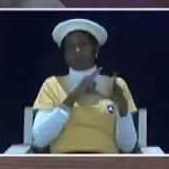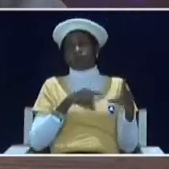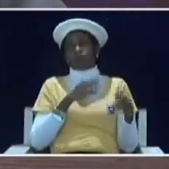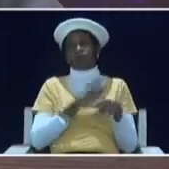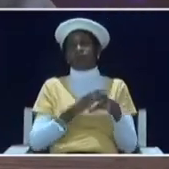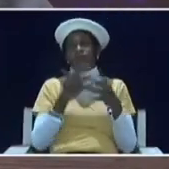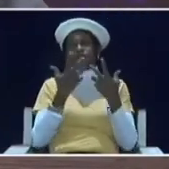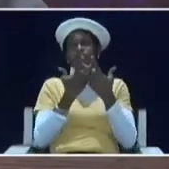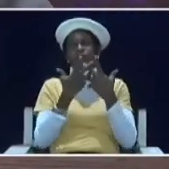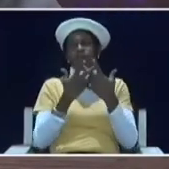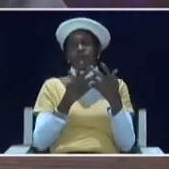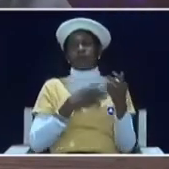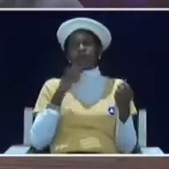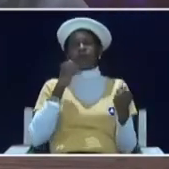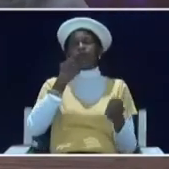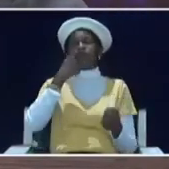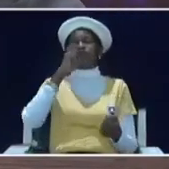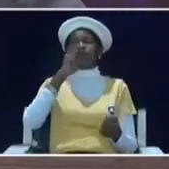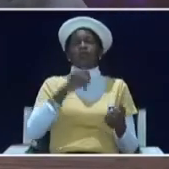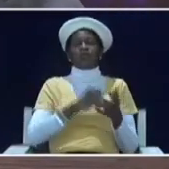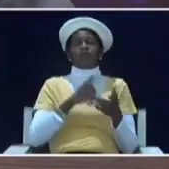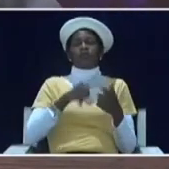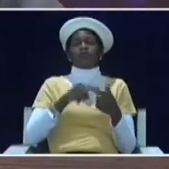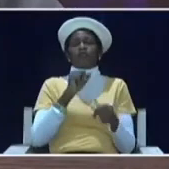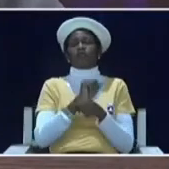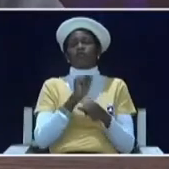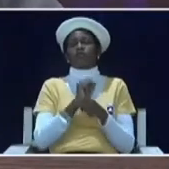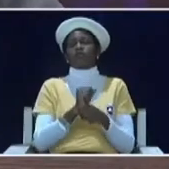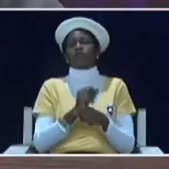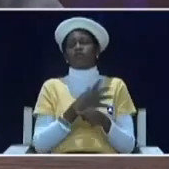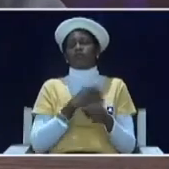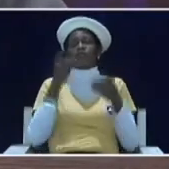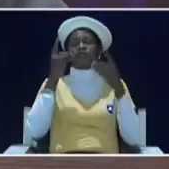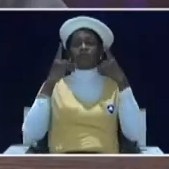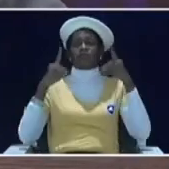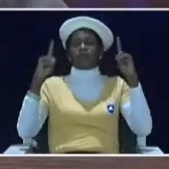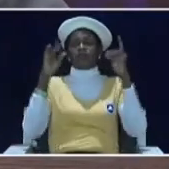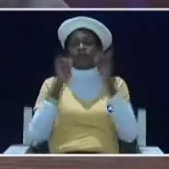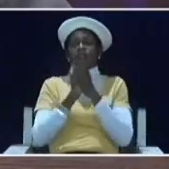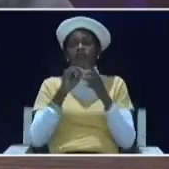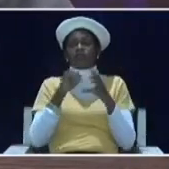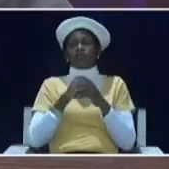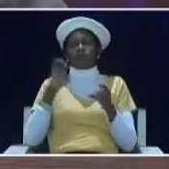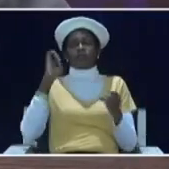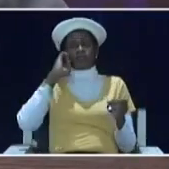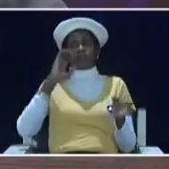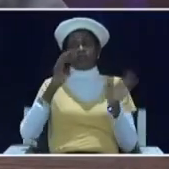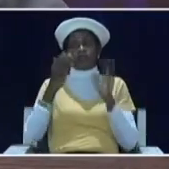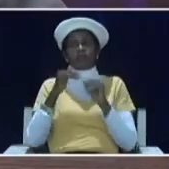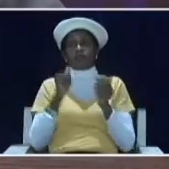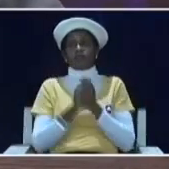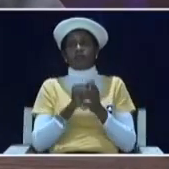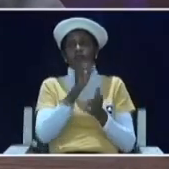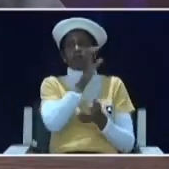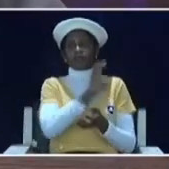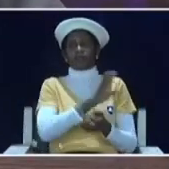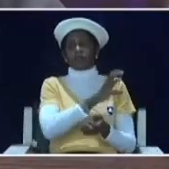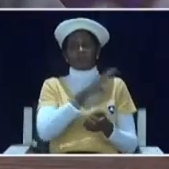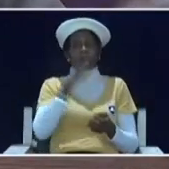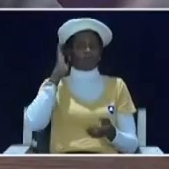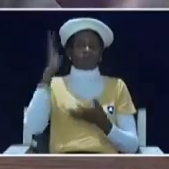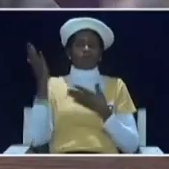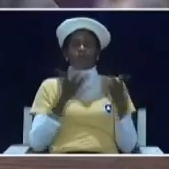machine, and he commanded it to work and declared that in his presence that the clinic will bring